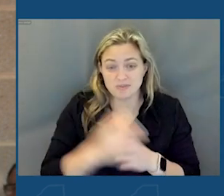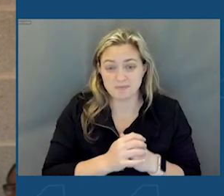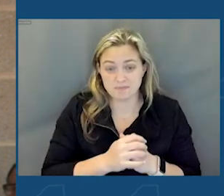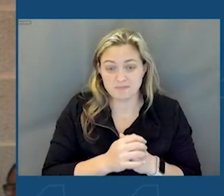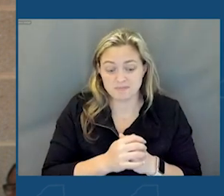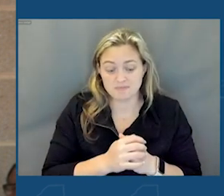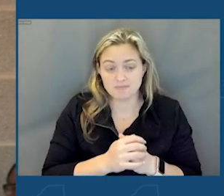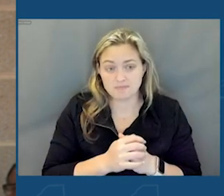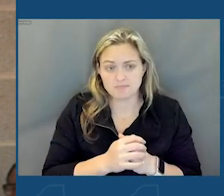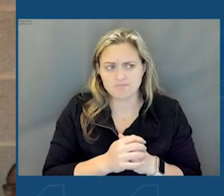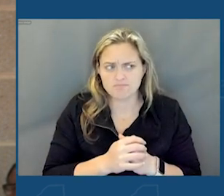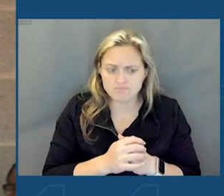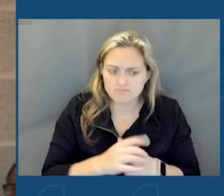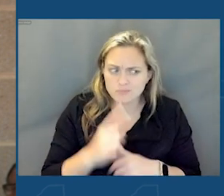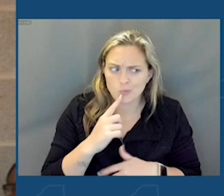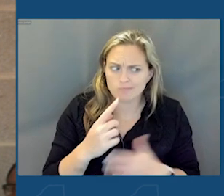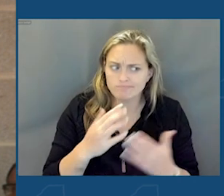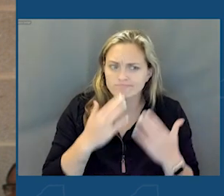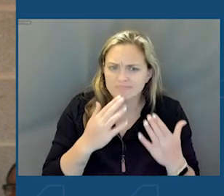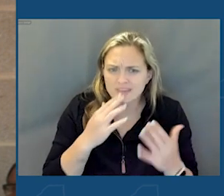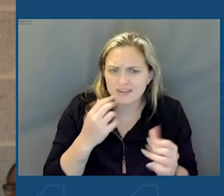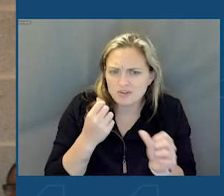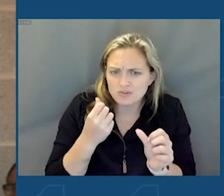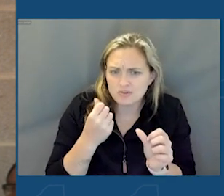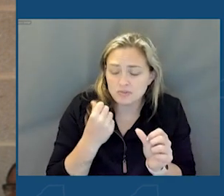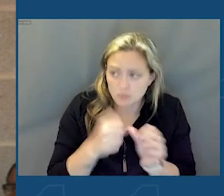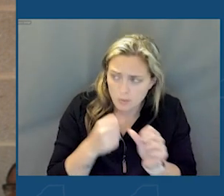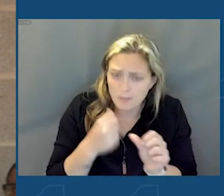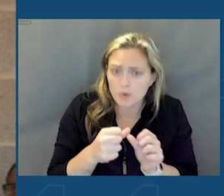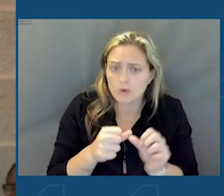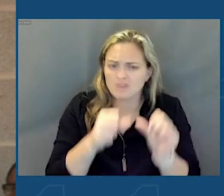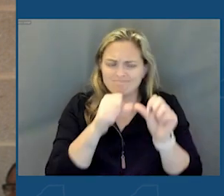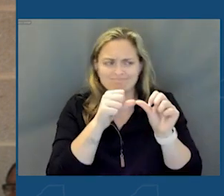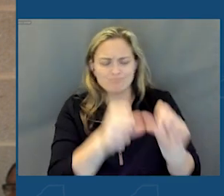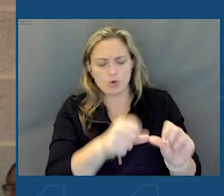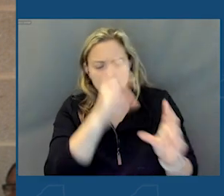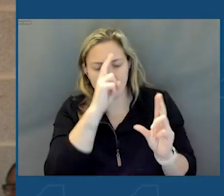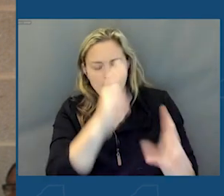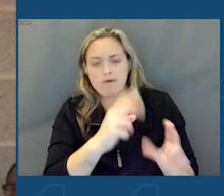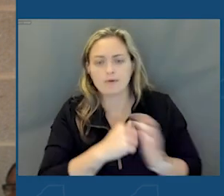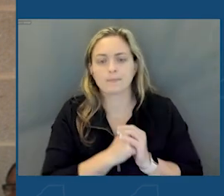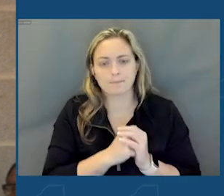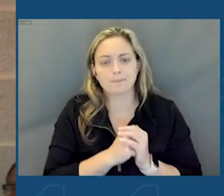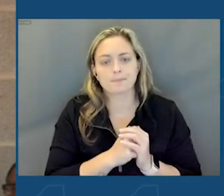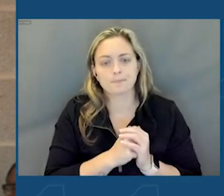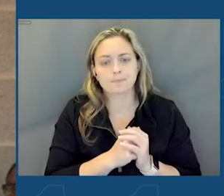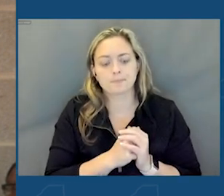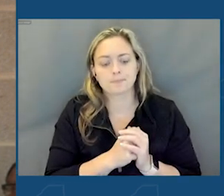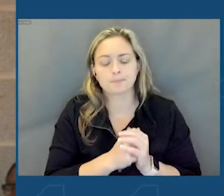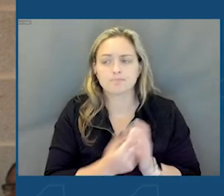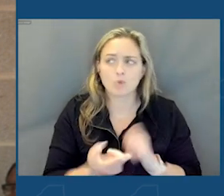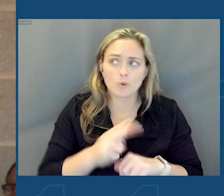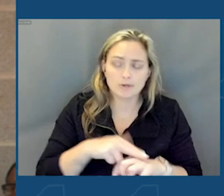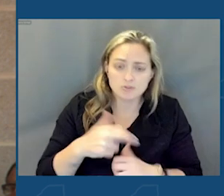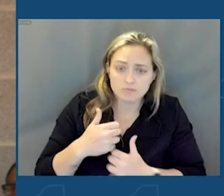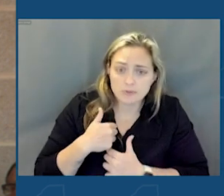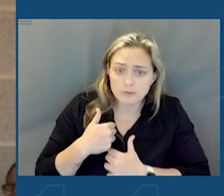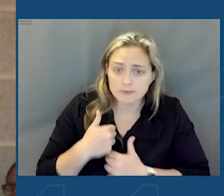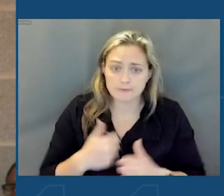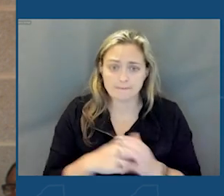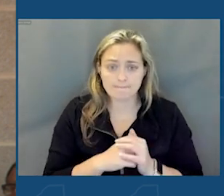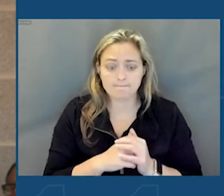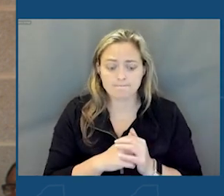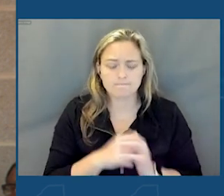give thanks, we remember, and give permanent honor to those of our nation's veterans.